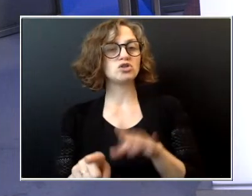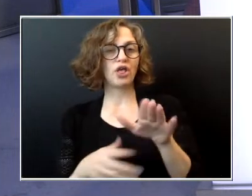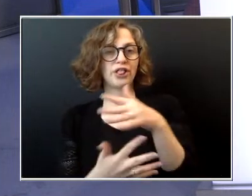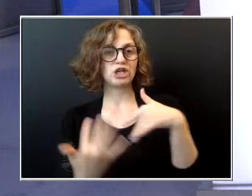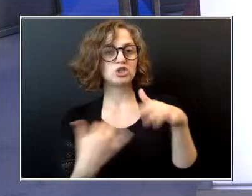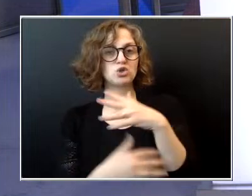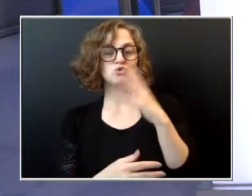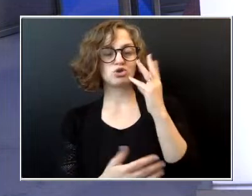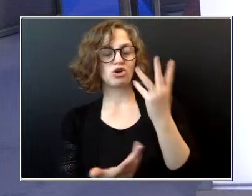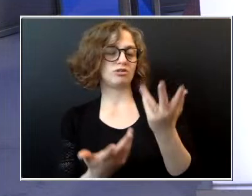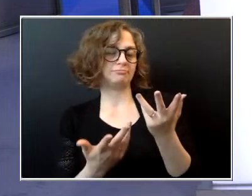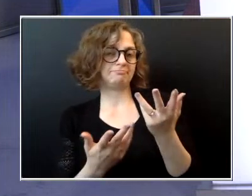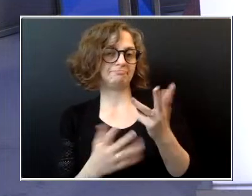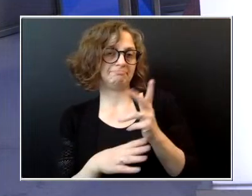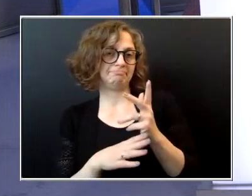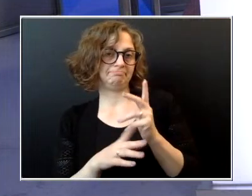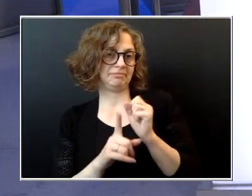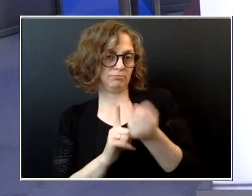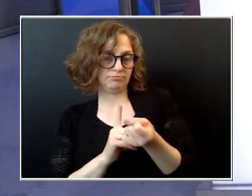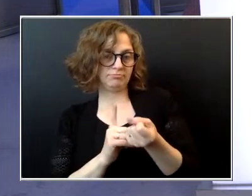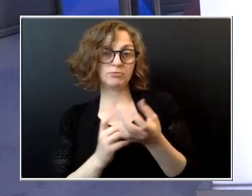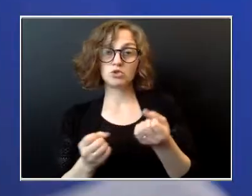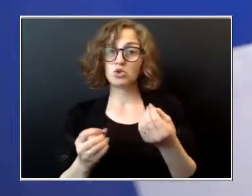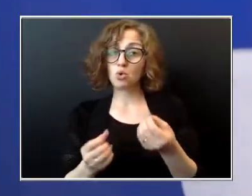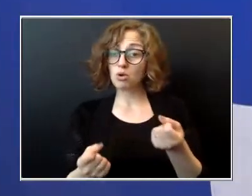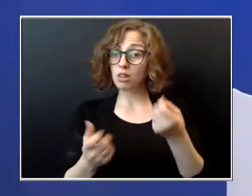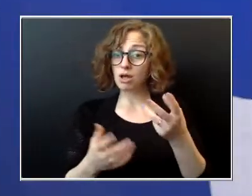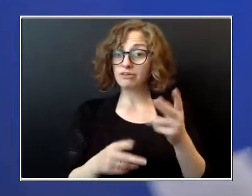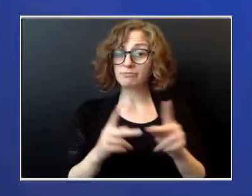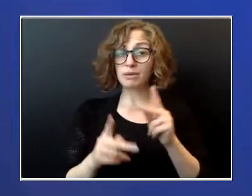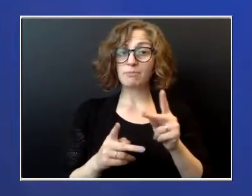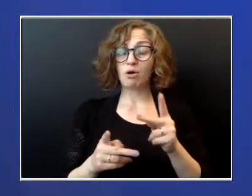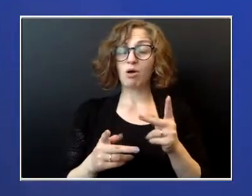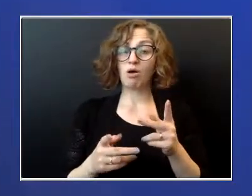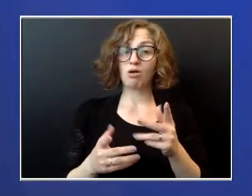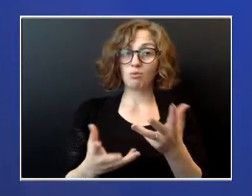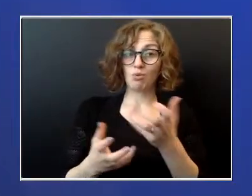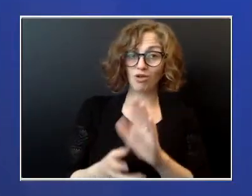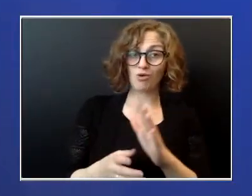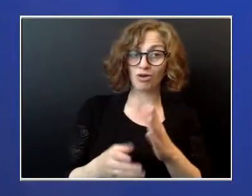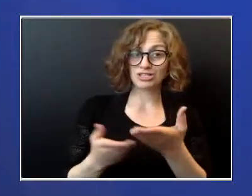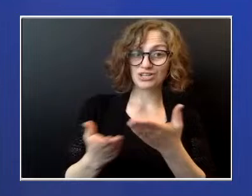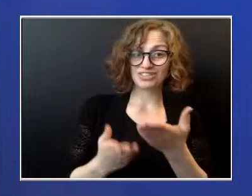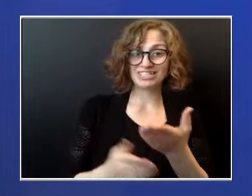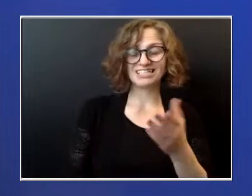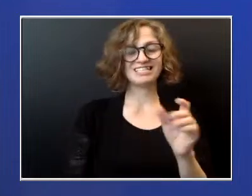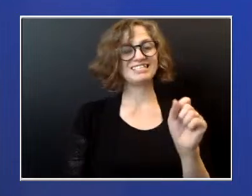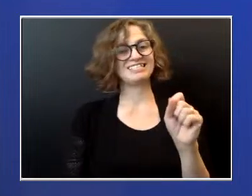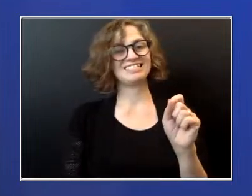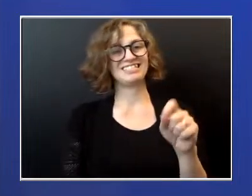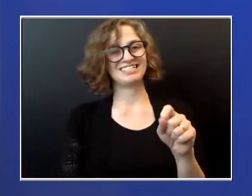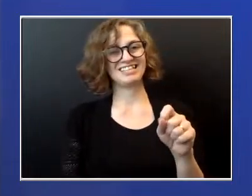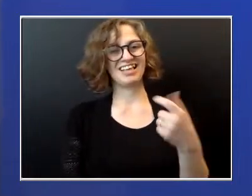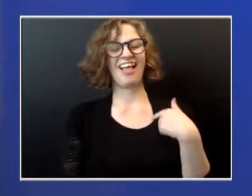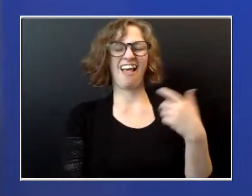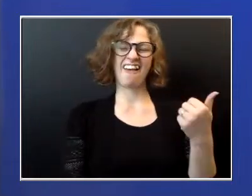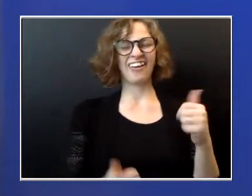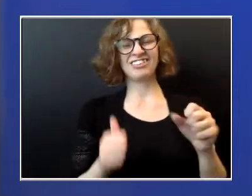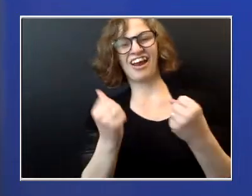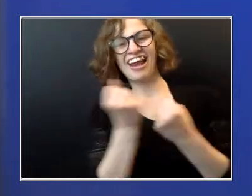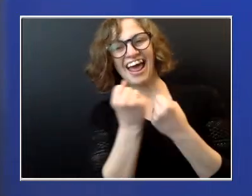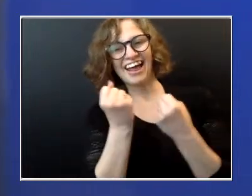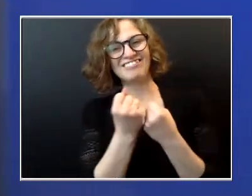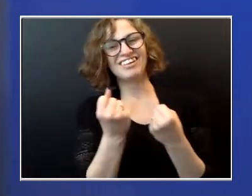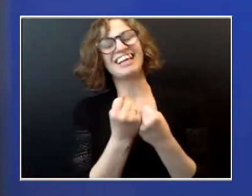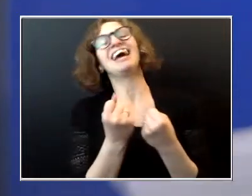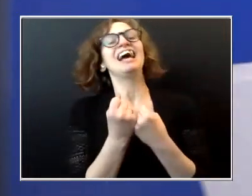doing? Yes. So speaking of, remember, I where said you're I have a trying to few. advocate? I'm trying to advocate. Yeah. My staffing needs